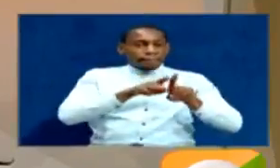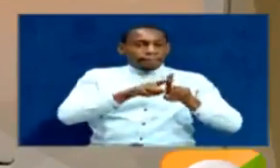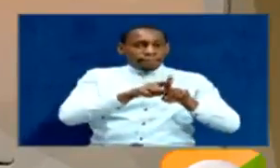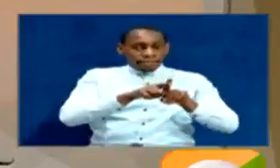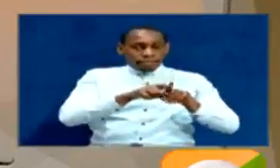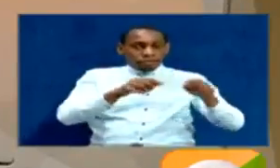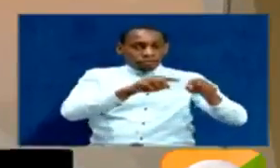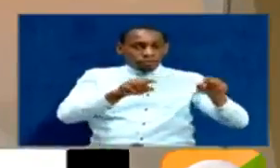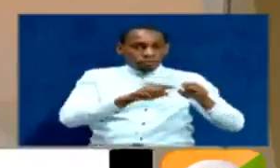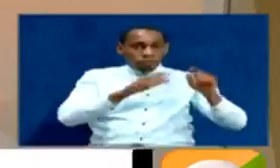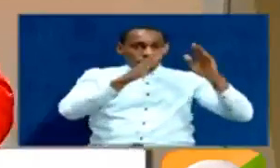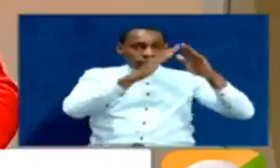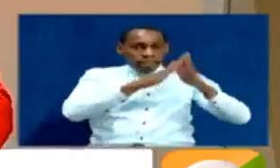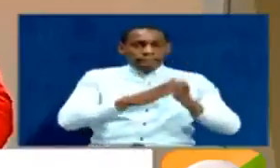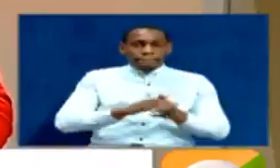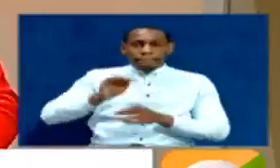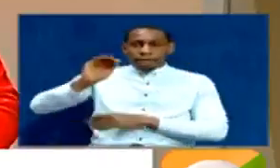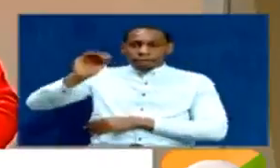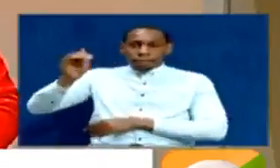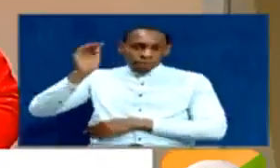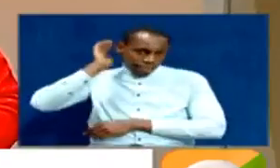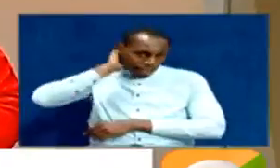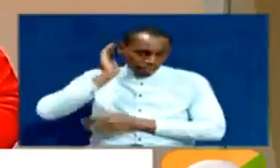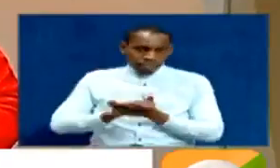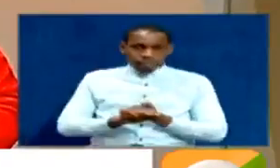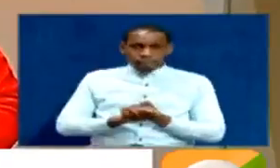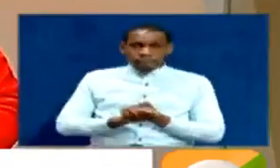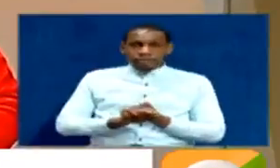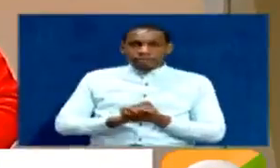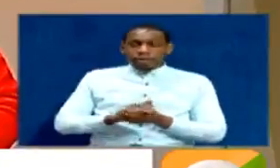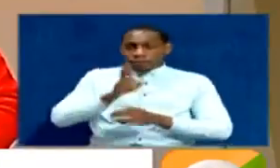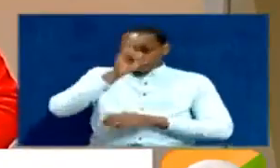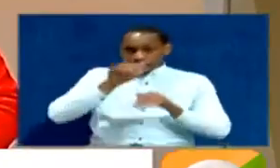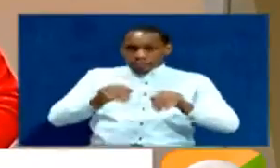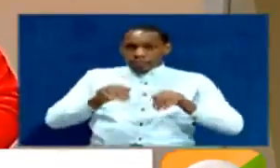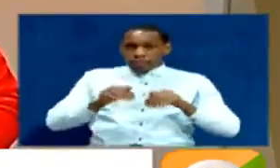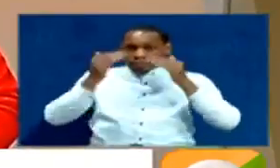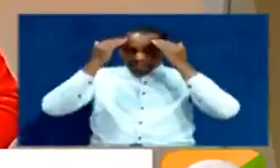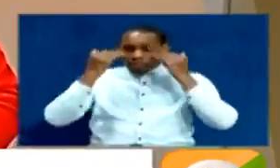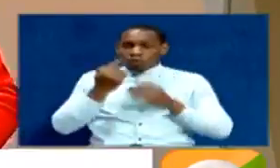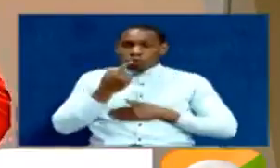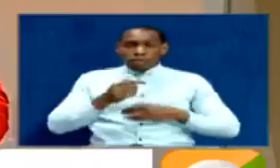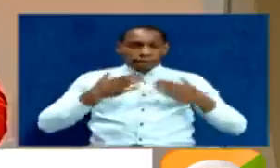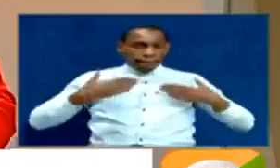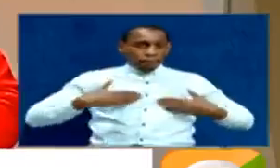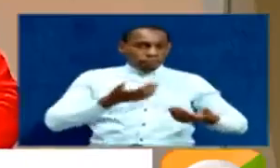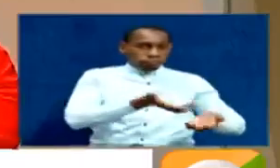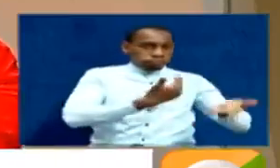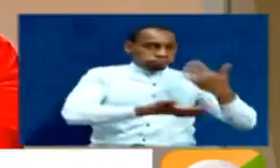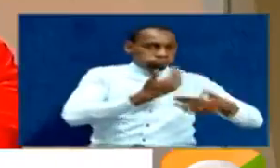in Mathioya, Muranga County. And as Martin Munene reports, police are awaiting a court order to exhume the body.